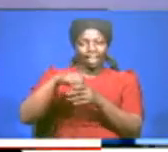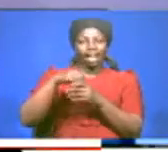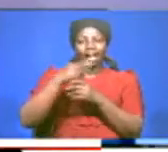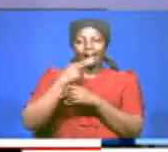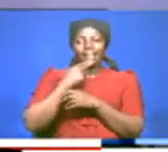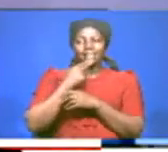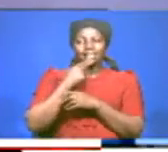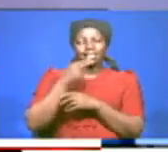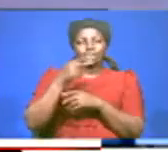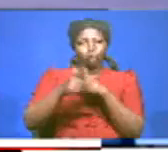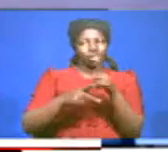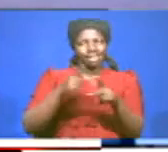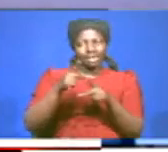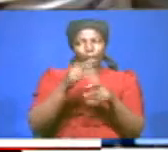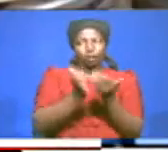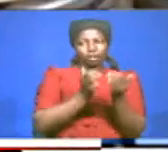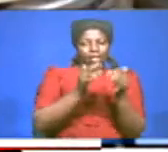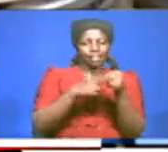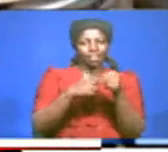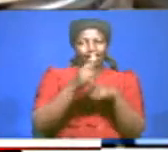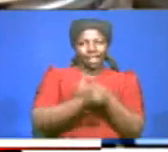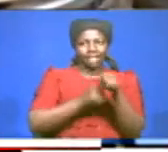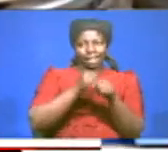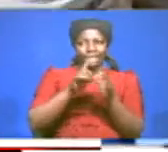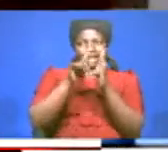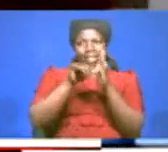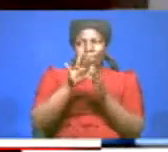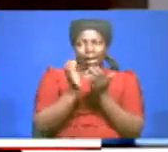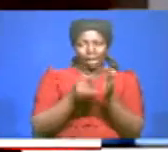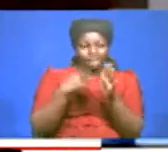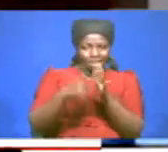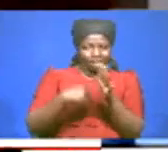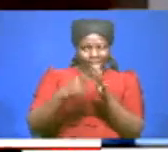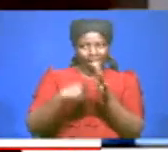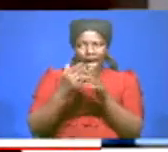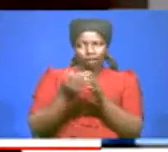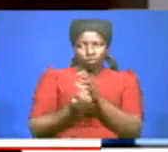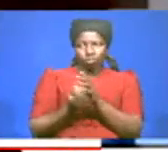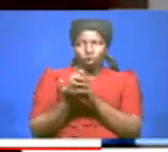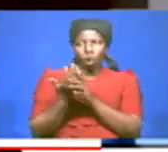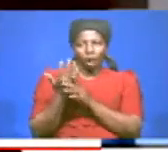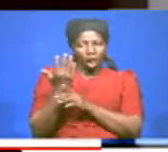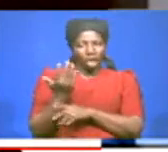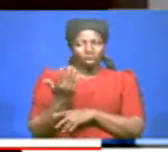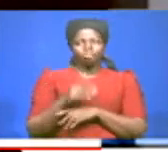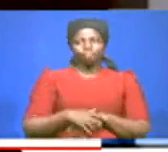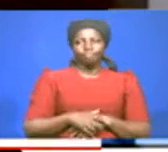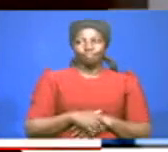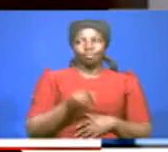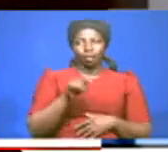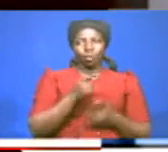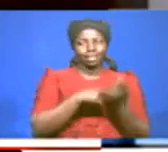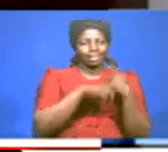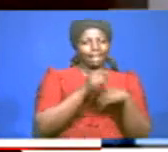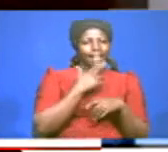business. 7 years later, her cottage industry has grown by leaps and bounds. Seasonality of honey, because I was selling honey every single